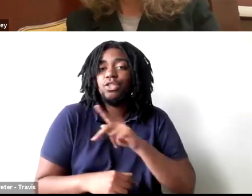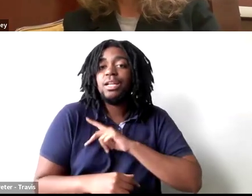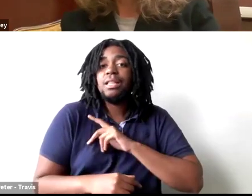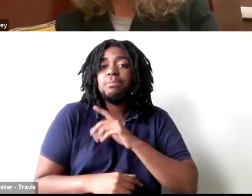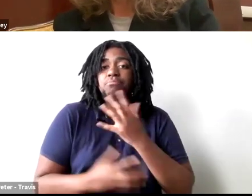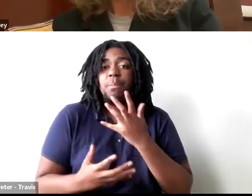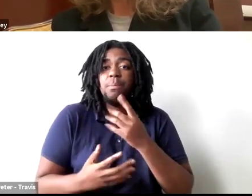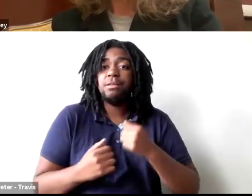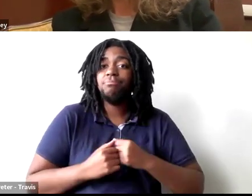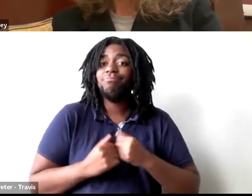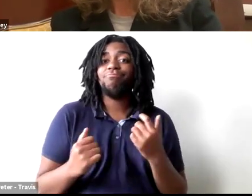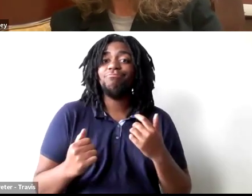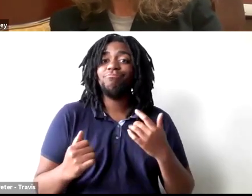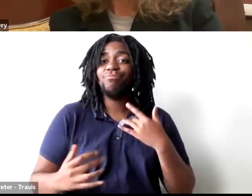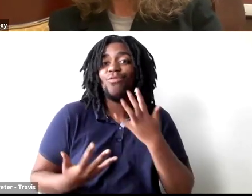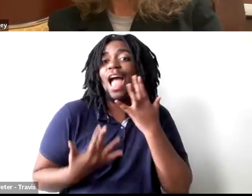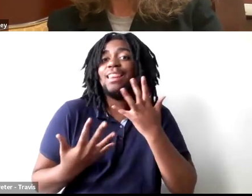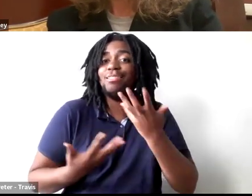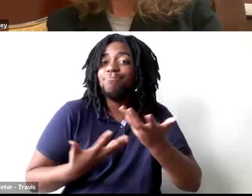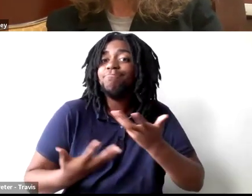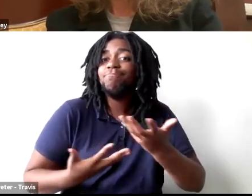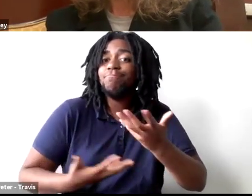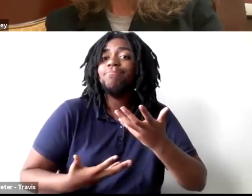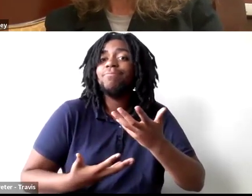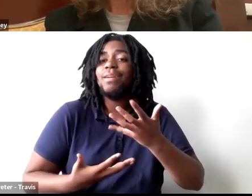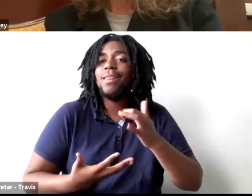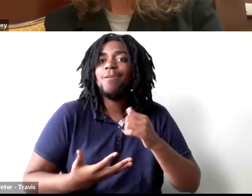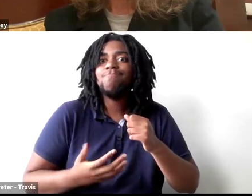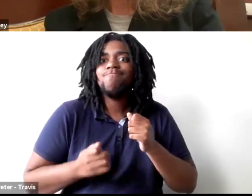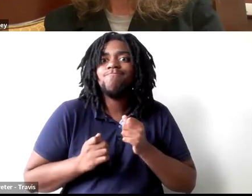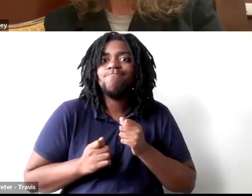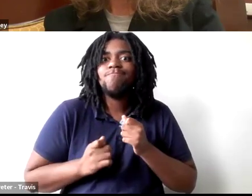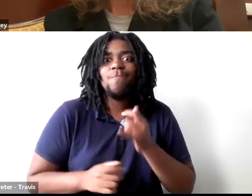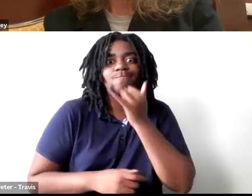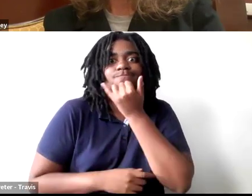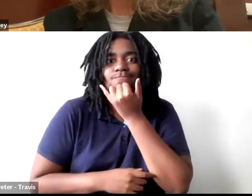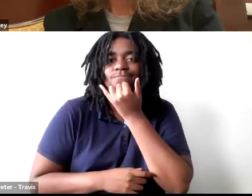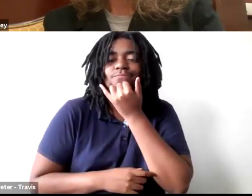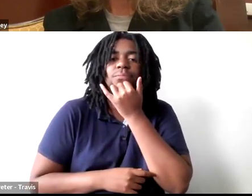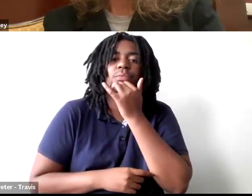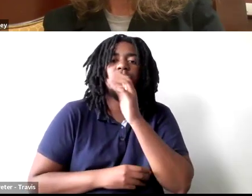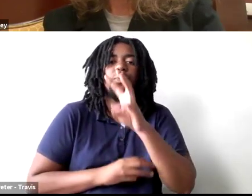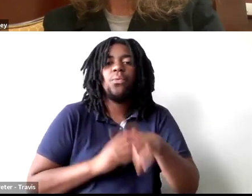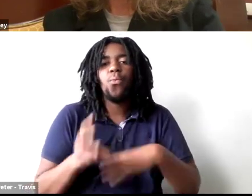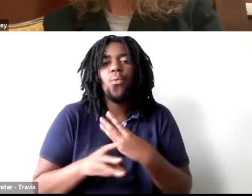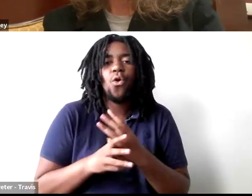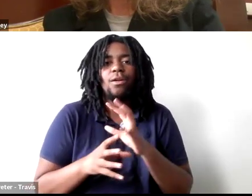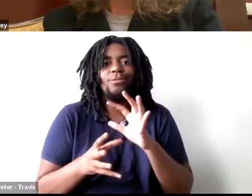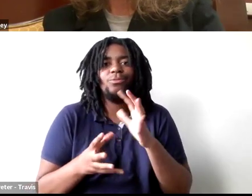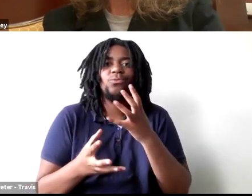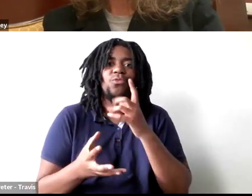personality. And then all of a sudden, the world kind of